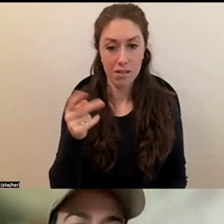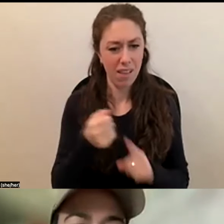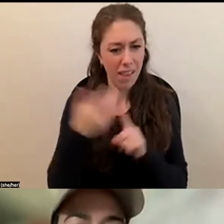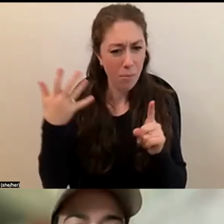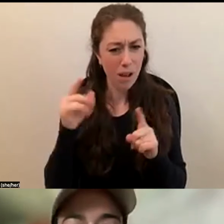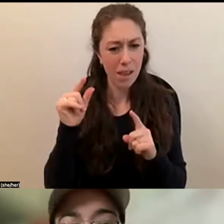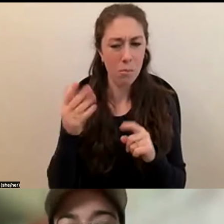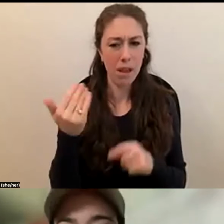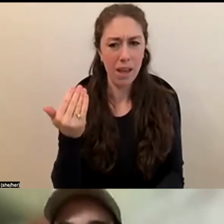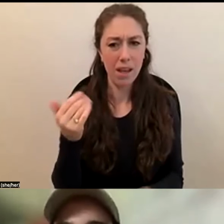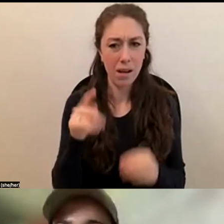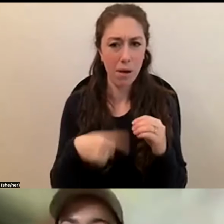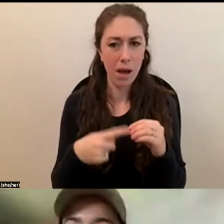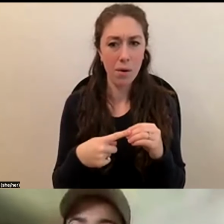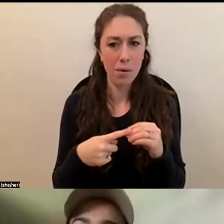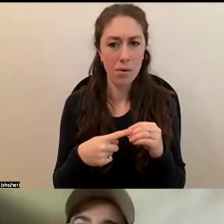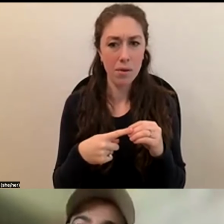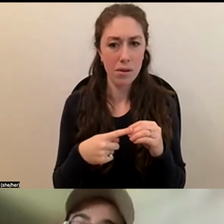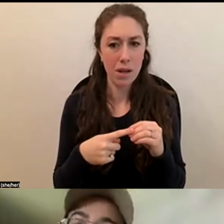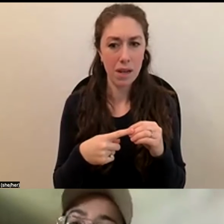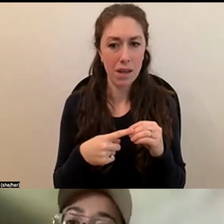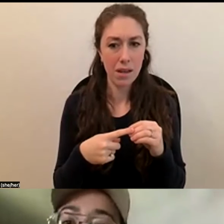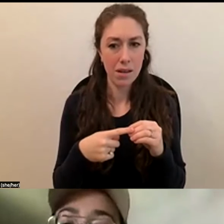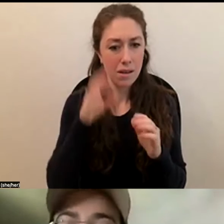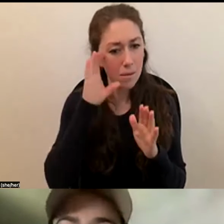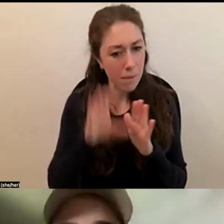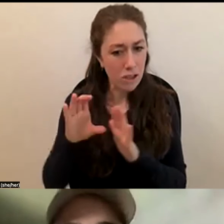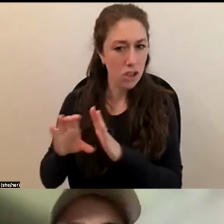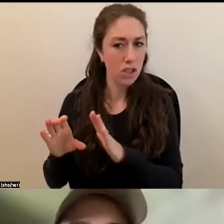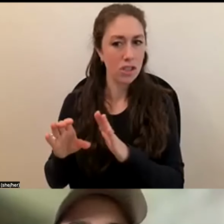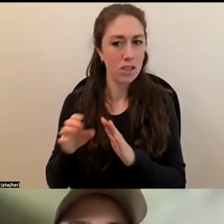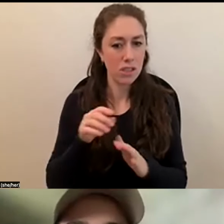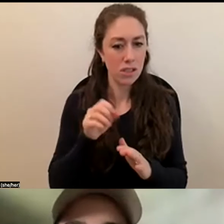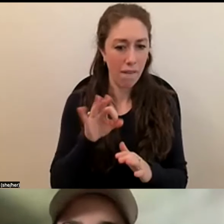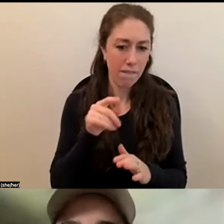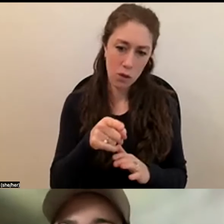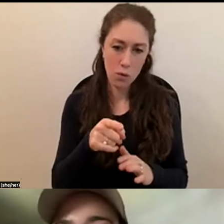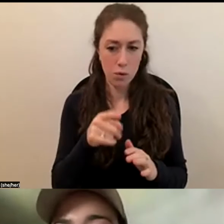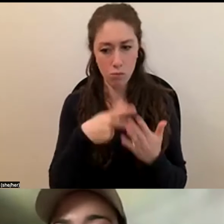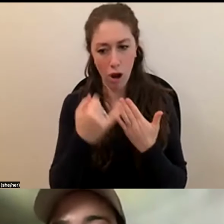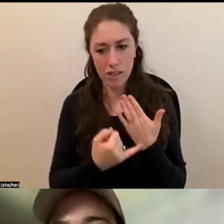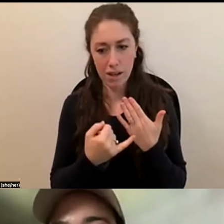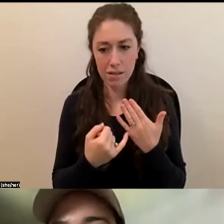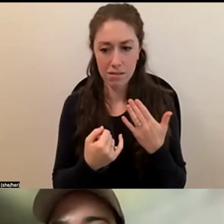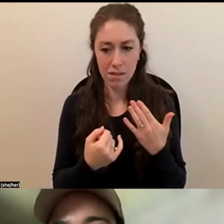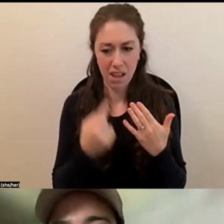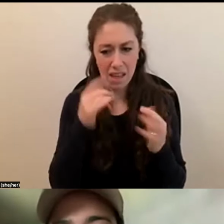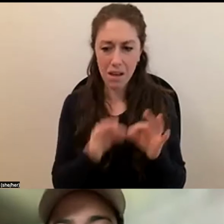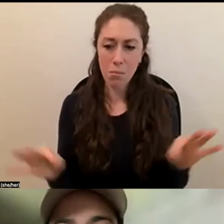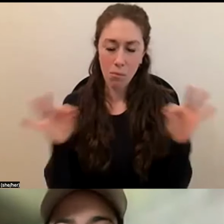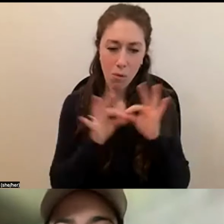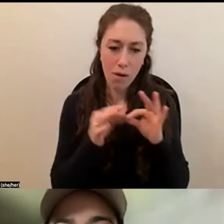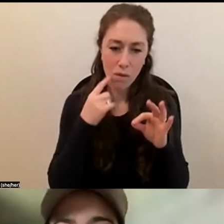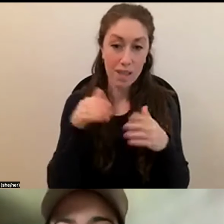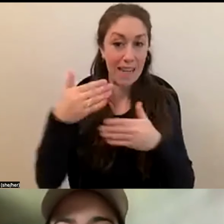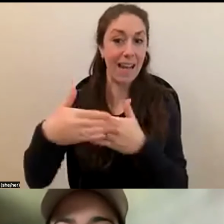a little bit on the Pictures of You project, because I think that's important for our next